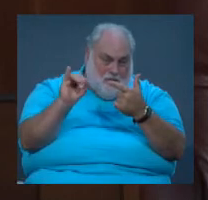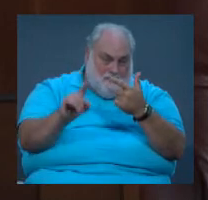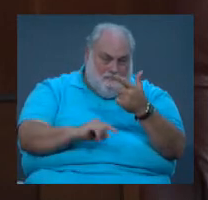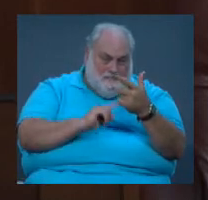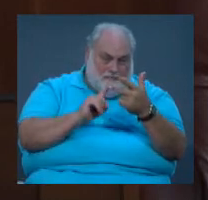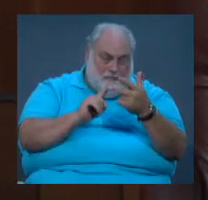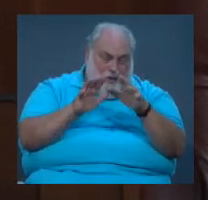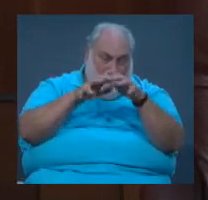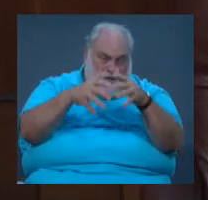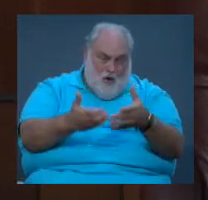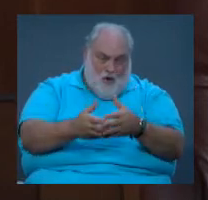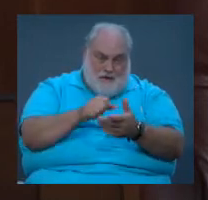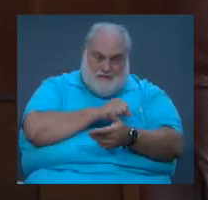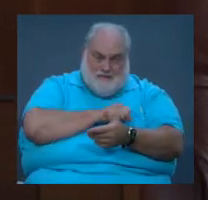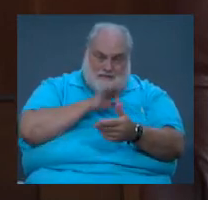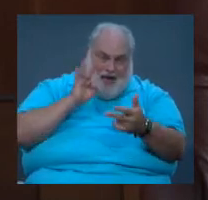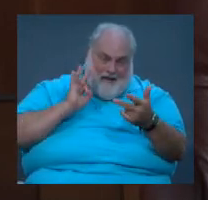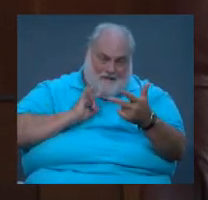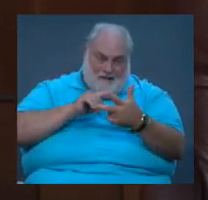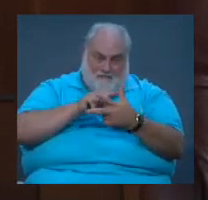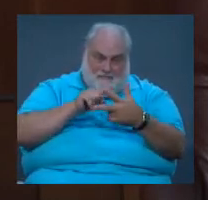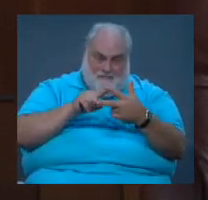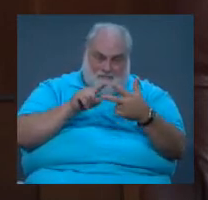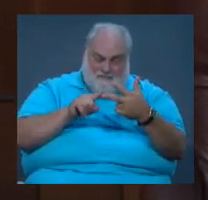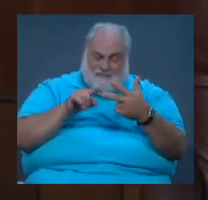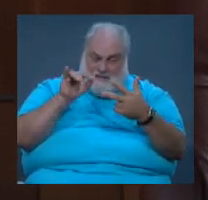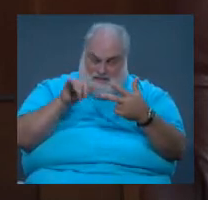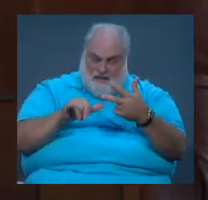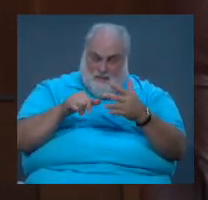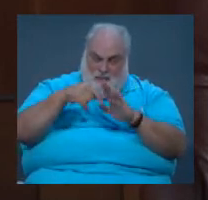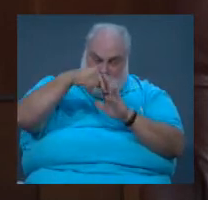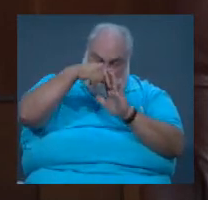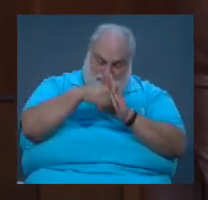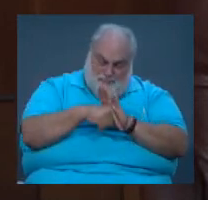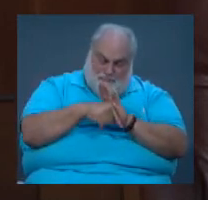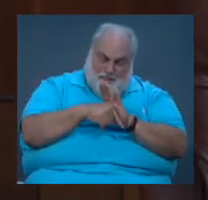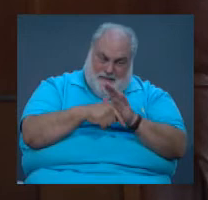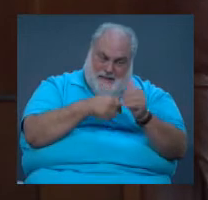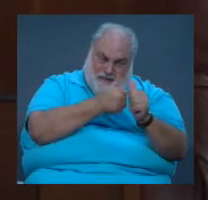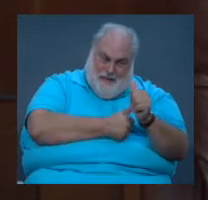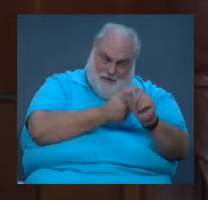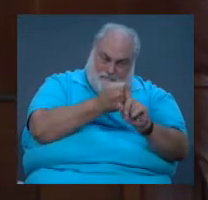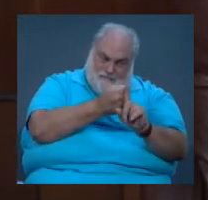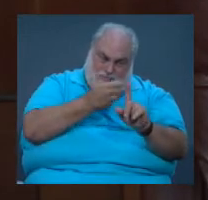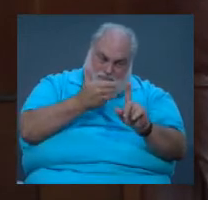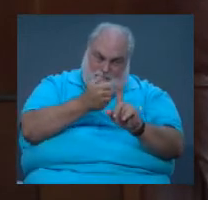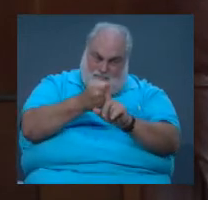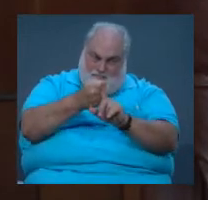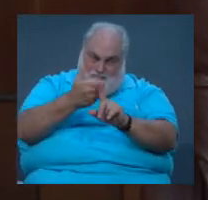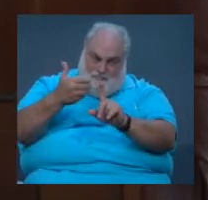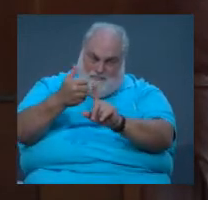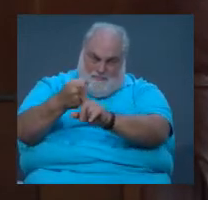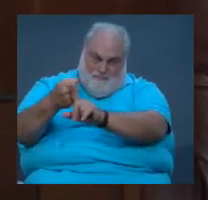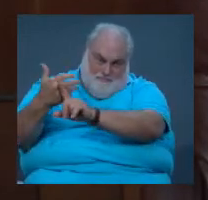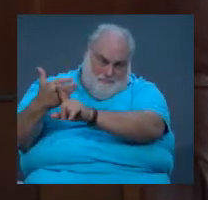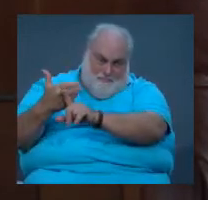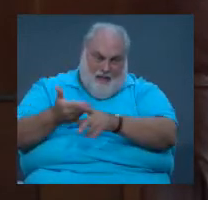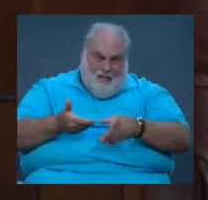overall staffing, and things of that nature. And so we'll go into detail on that. So again, I ask that let's